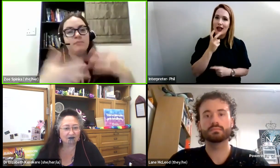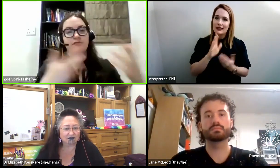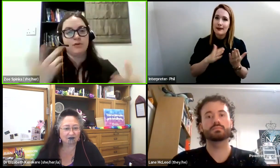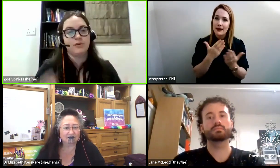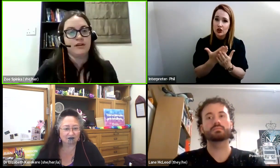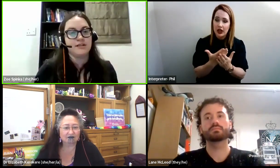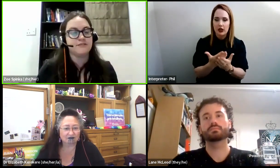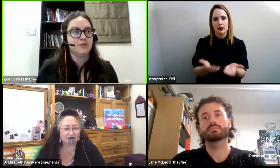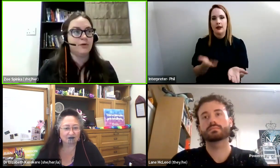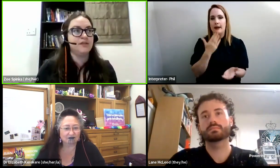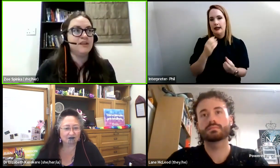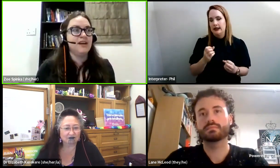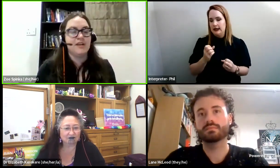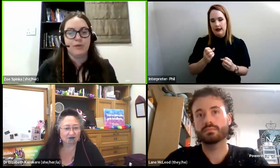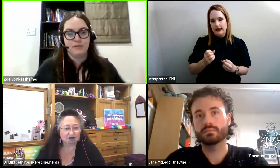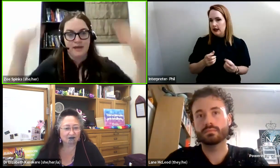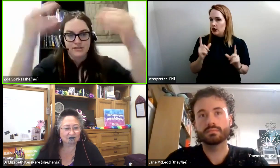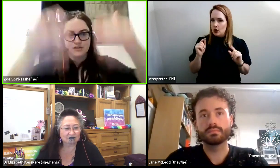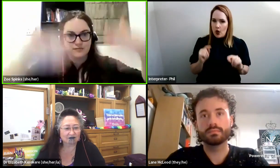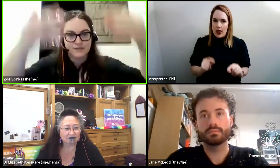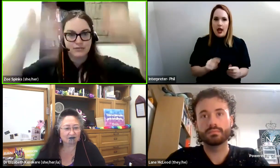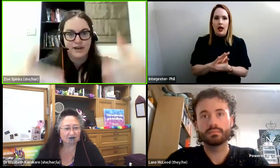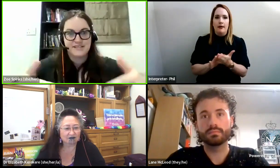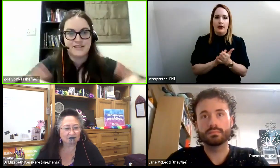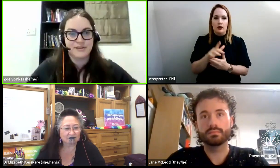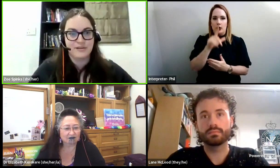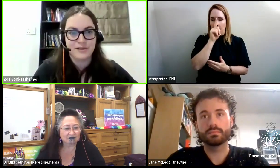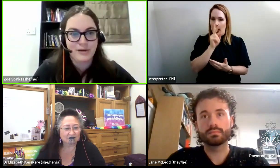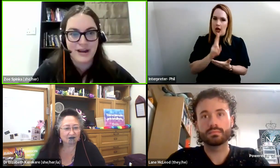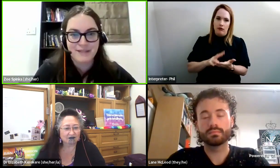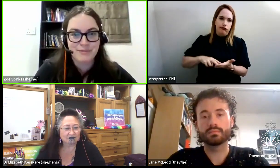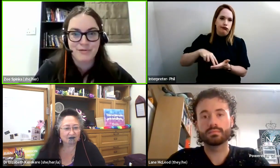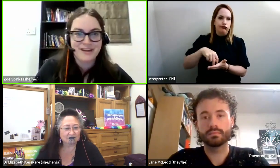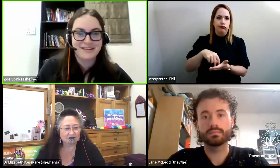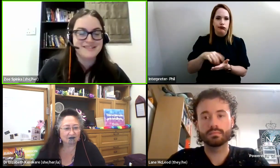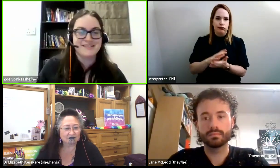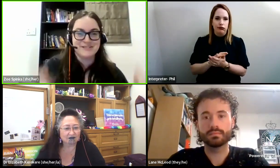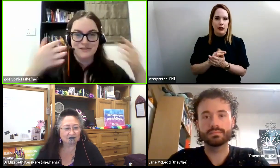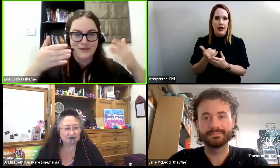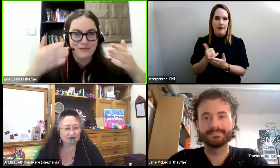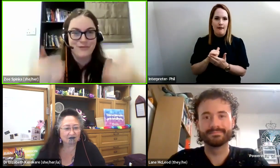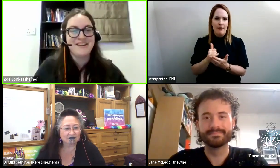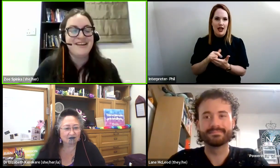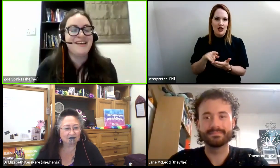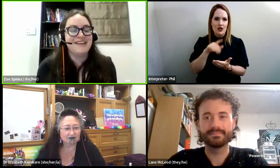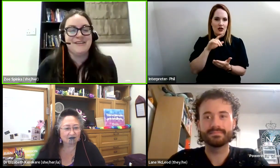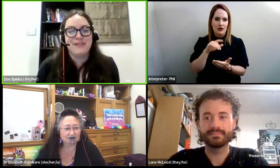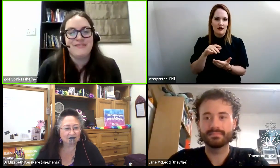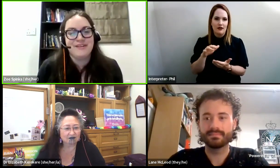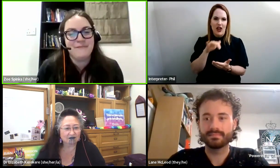it'll help you flow, your ideas flow on, and you won't have a page of writing where you're like, oh, I can't remember writing this, it's so formal, and